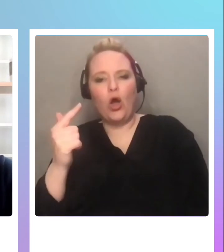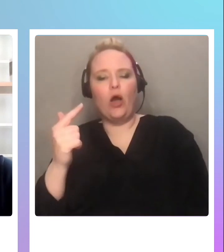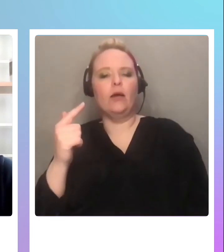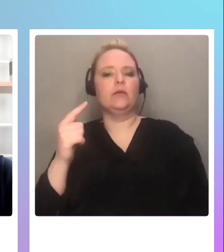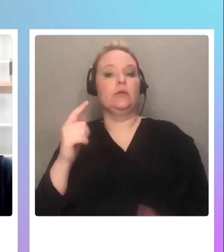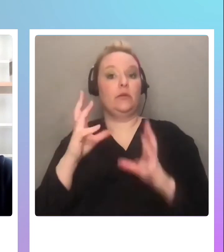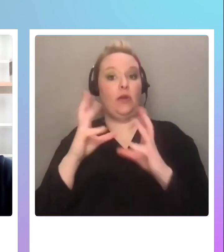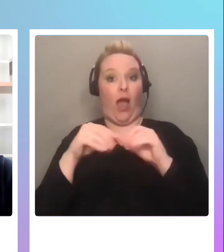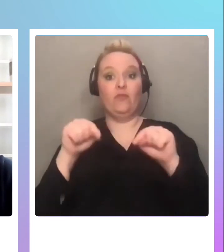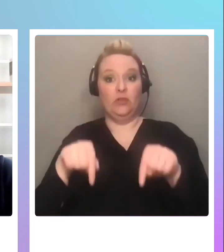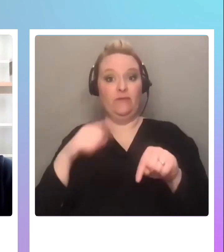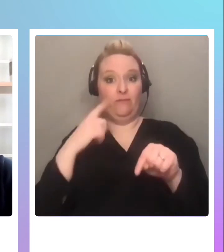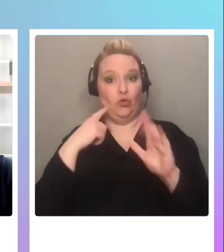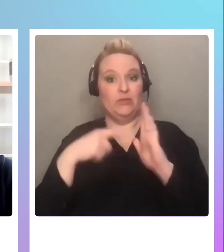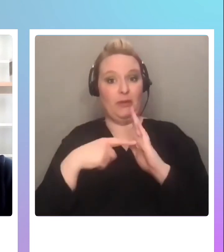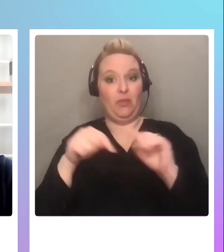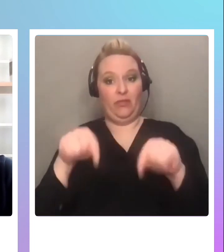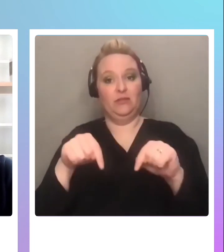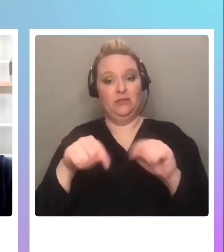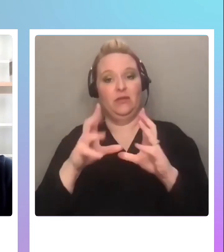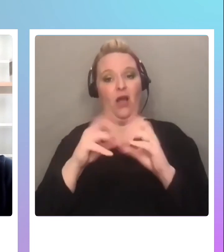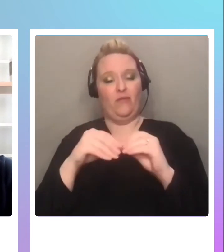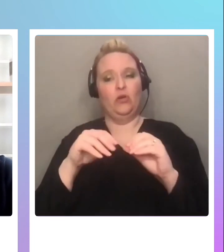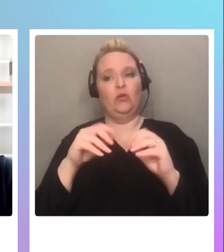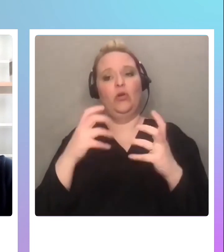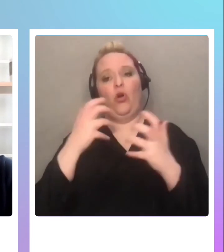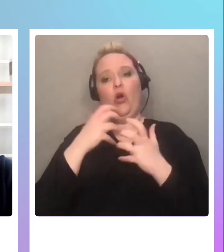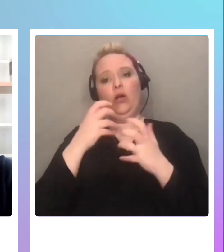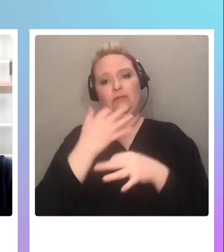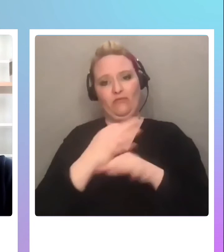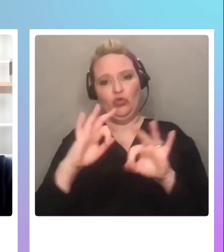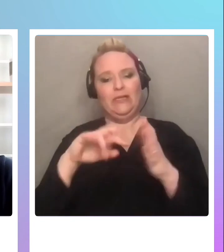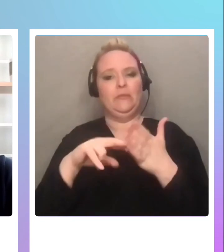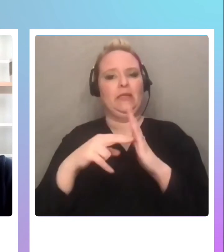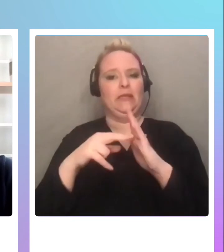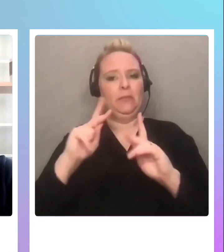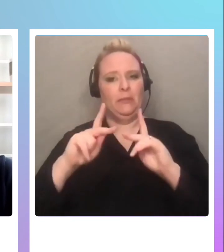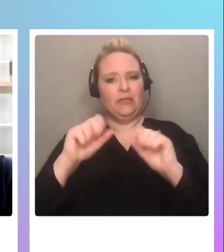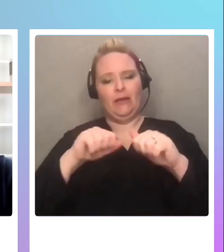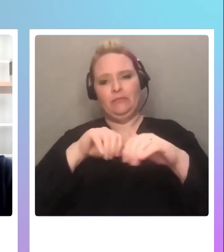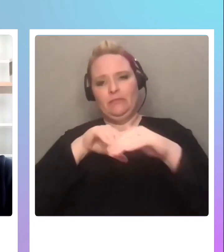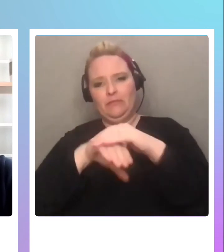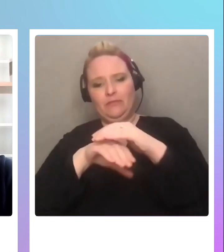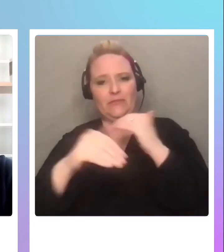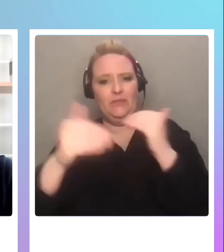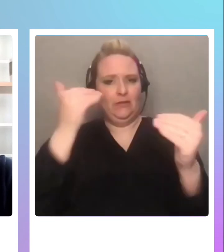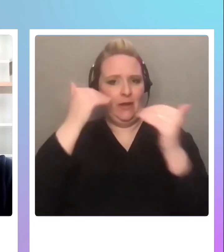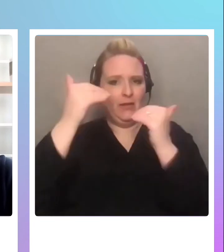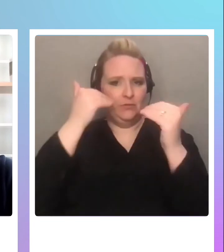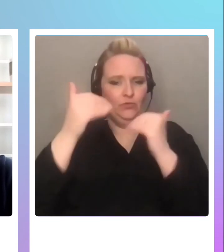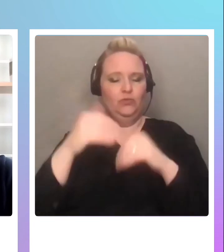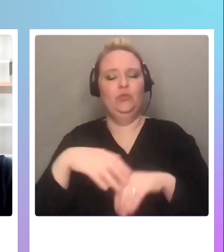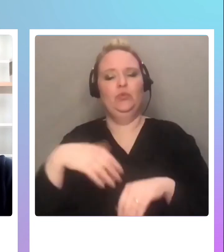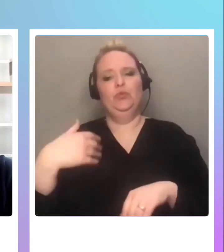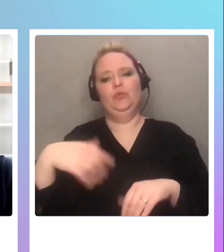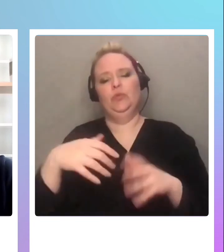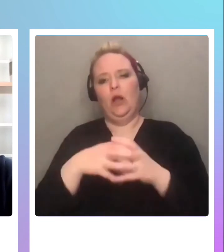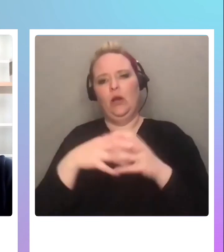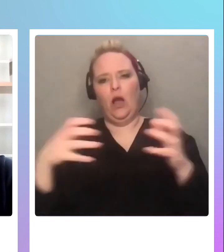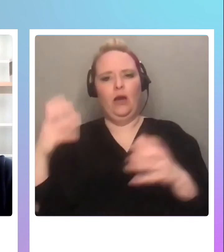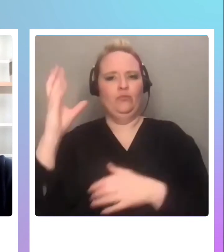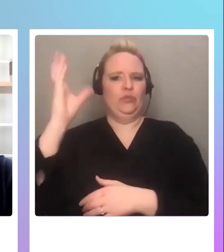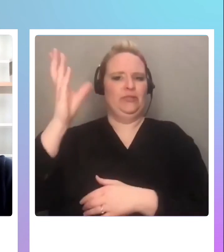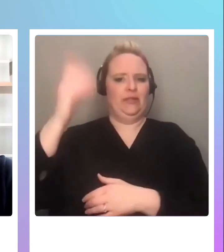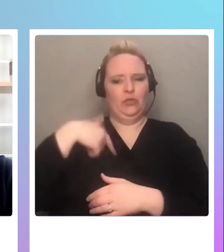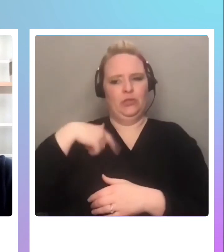like this one, which is awesome, being free so people can really access that knowledge. I mean, there's a lot of great talks that I'm going to have